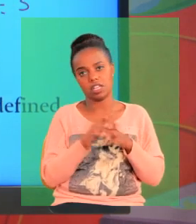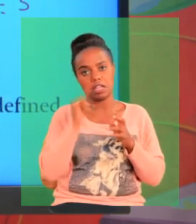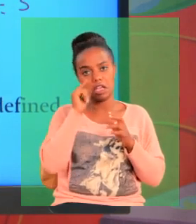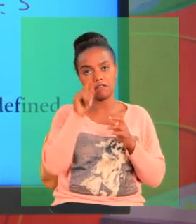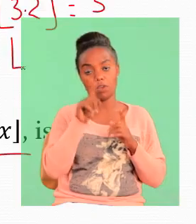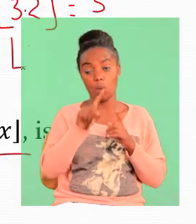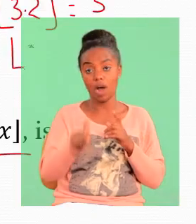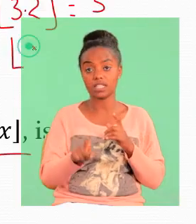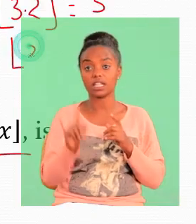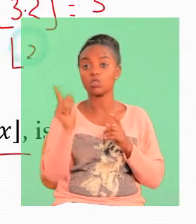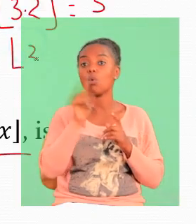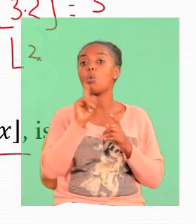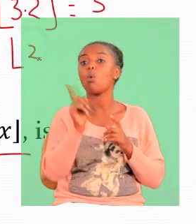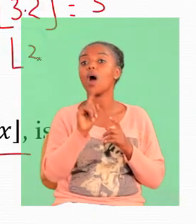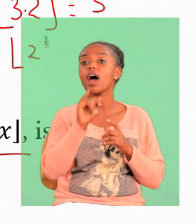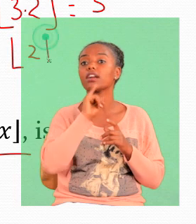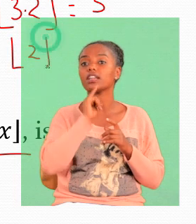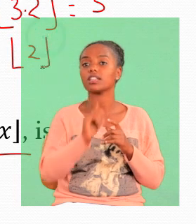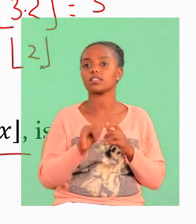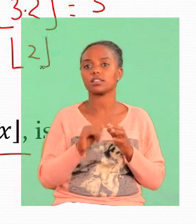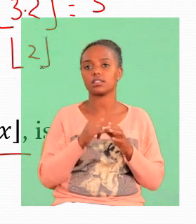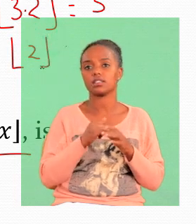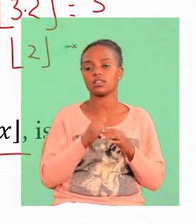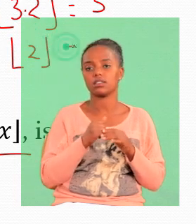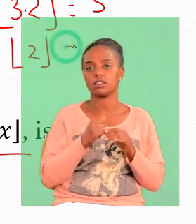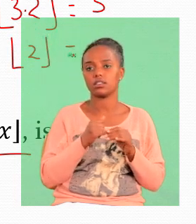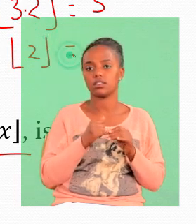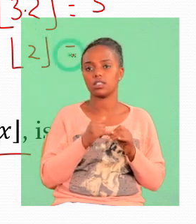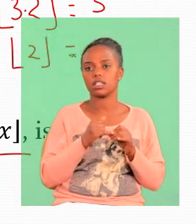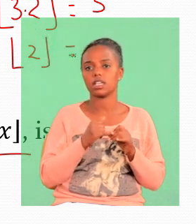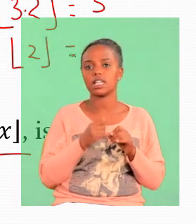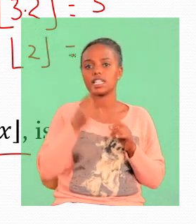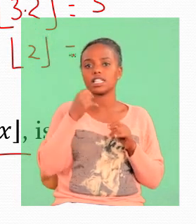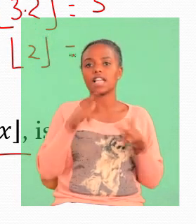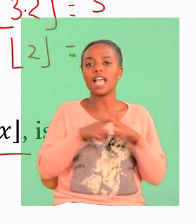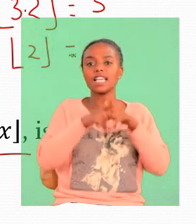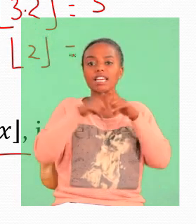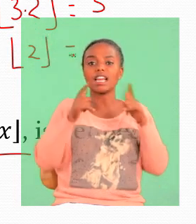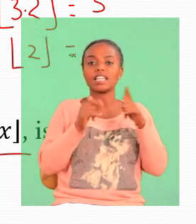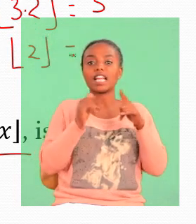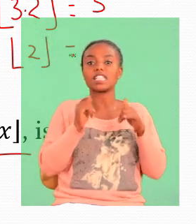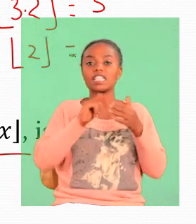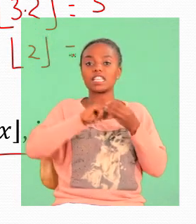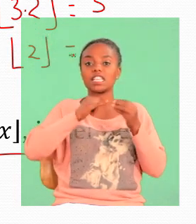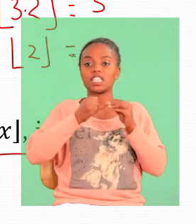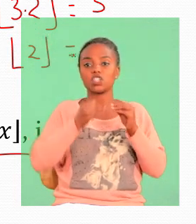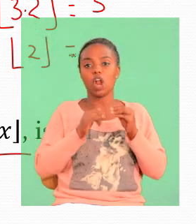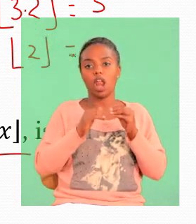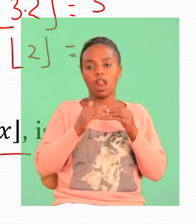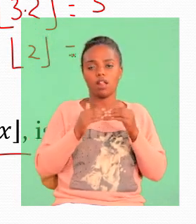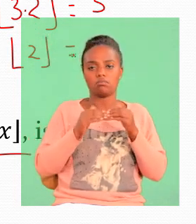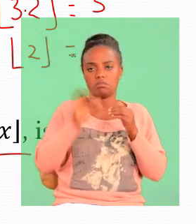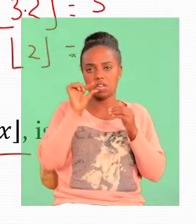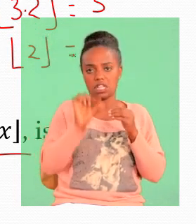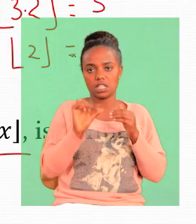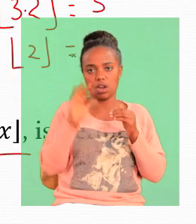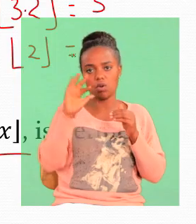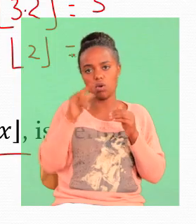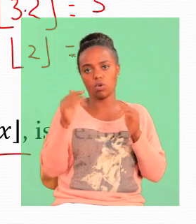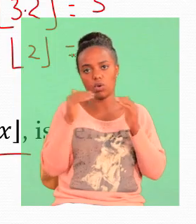asked what is the greatest integer less than or equal to 2 is